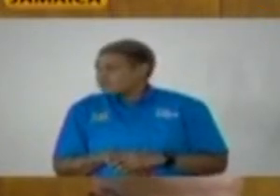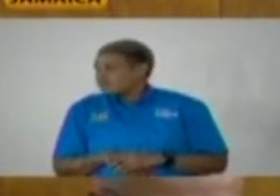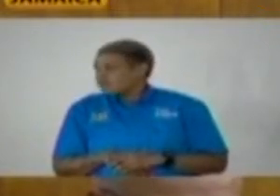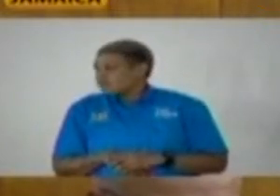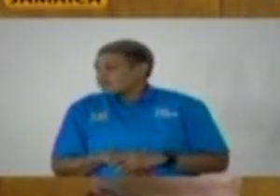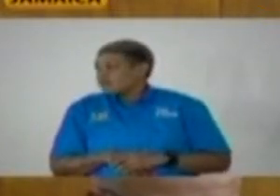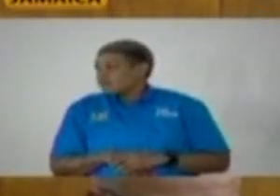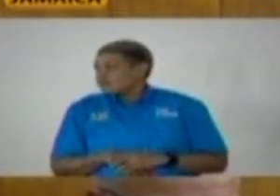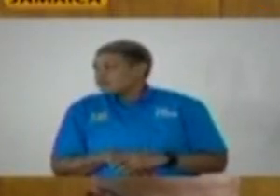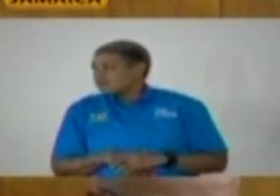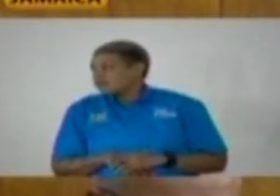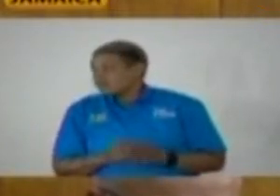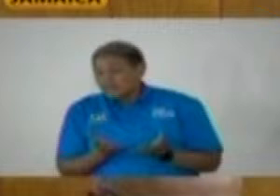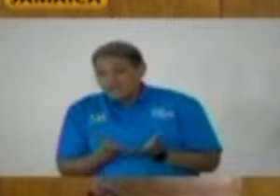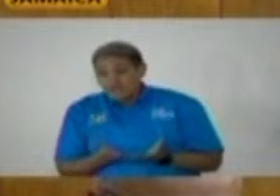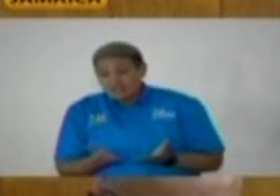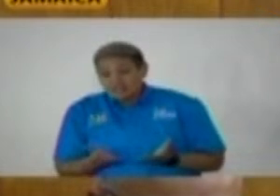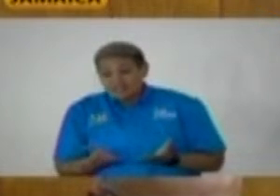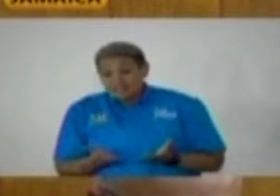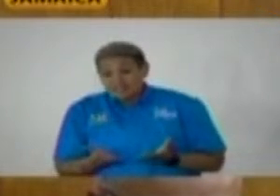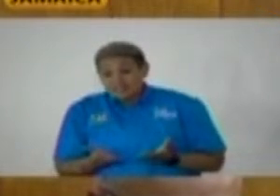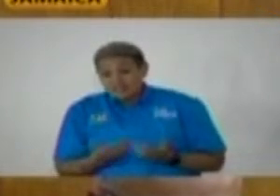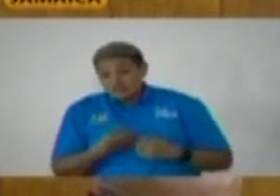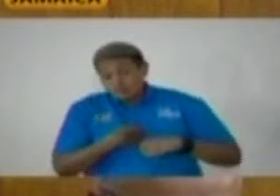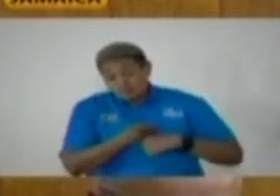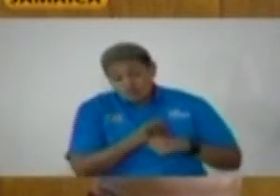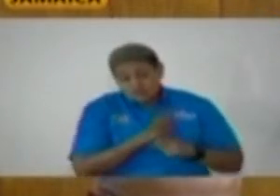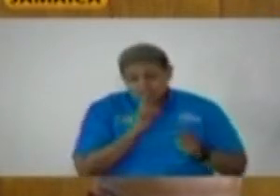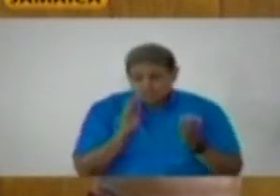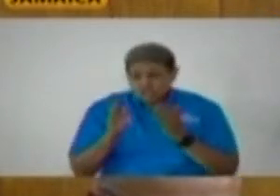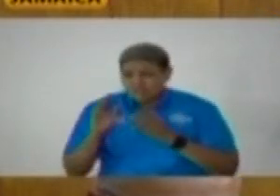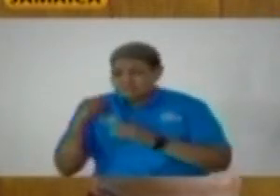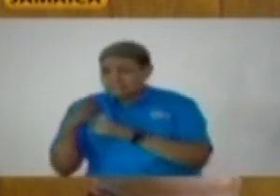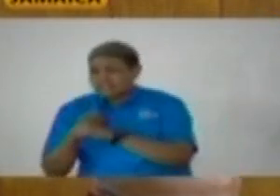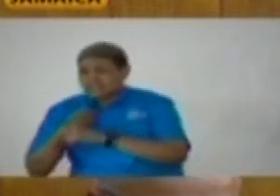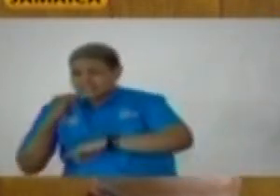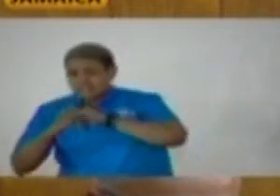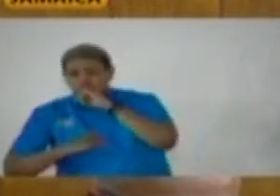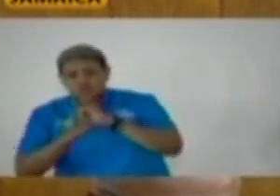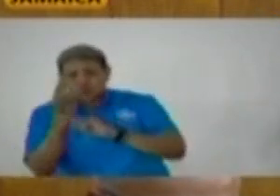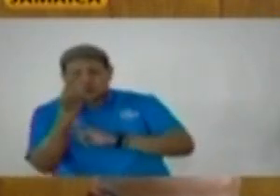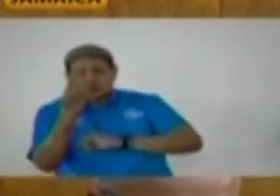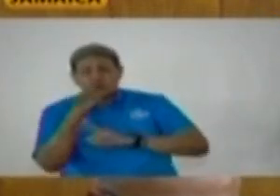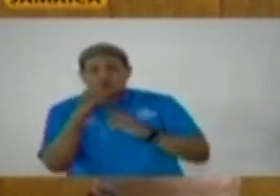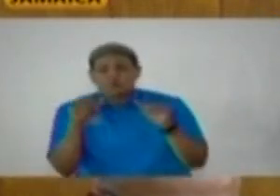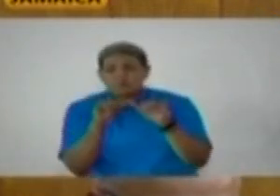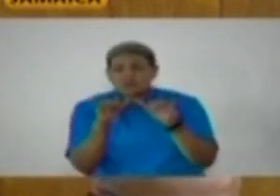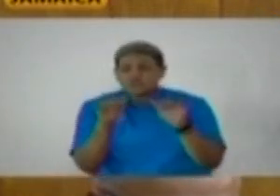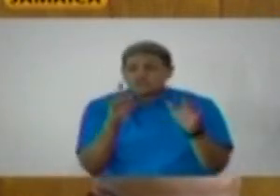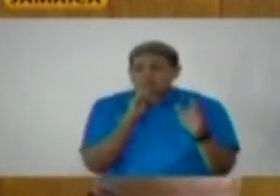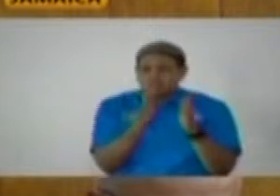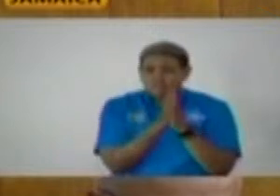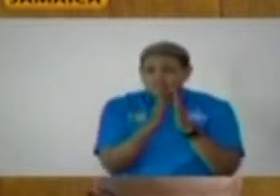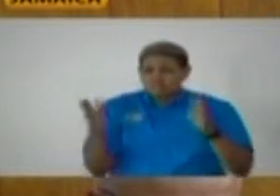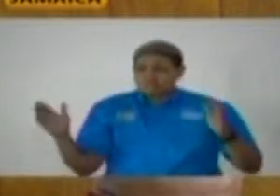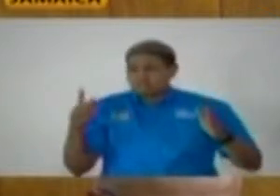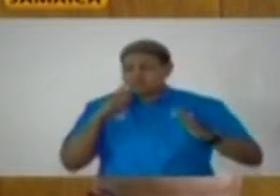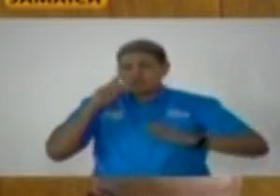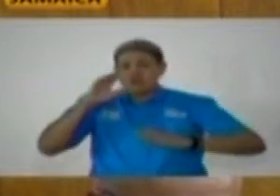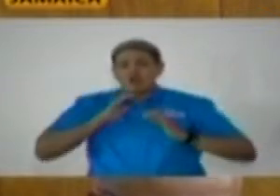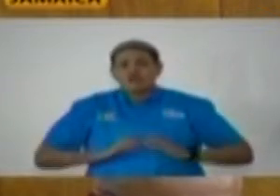The basket of goods and services that Statin uses to measure the movement in consumer price, in the consumer price